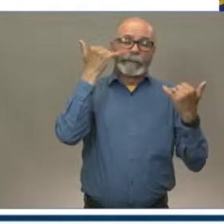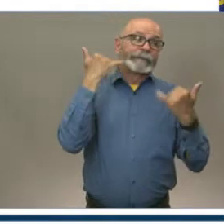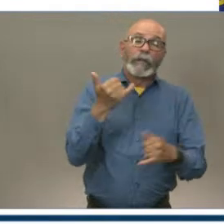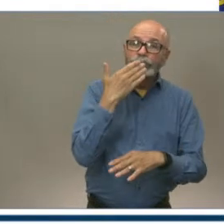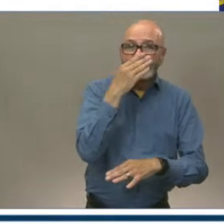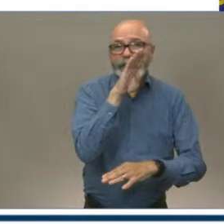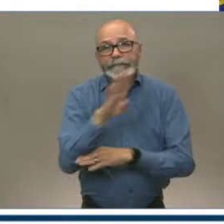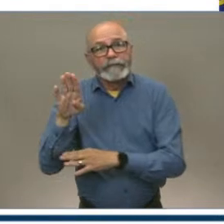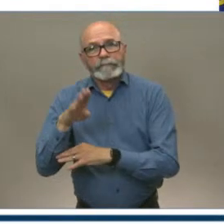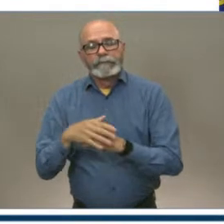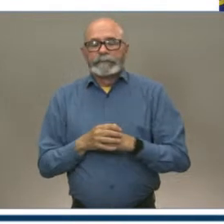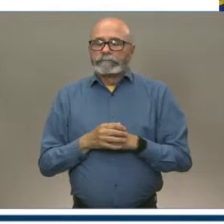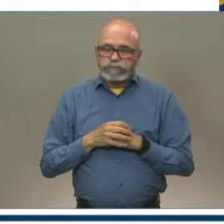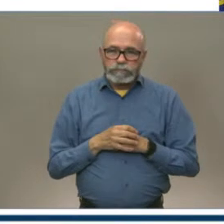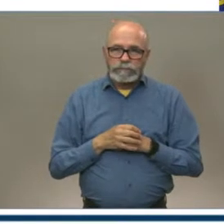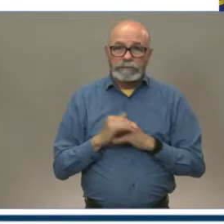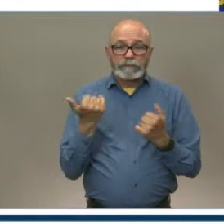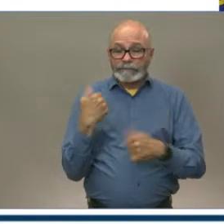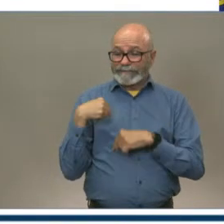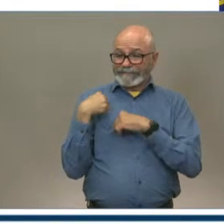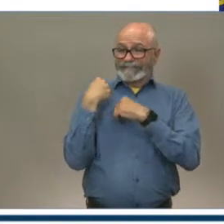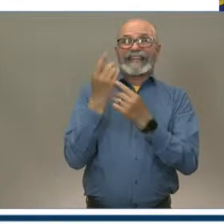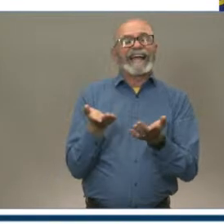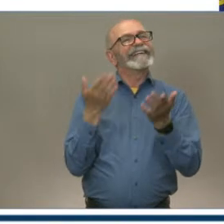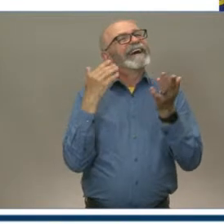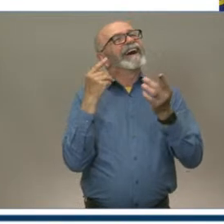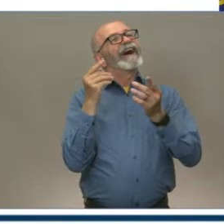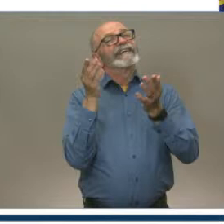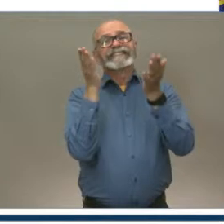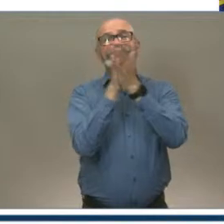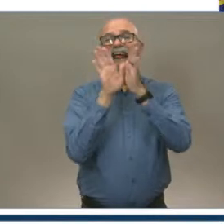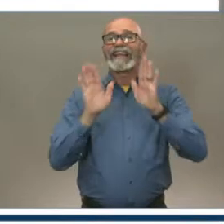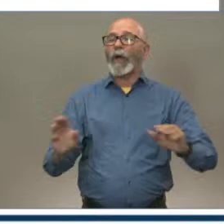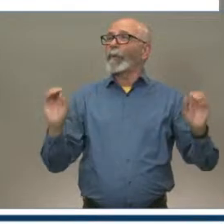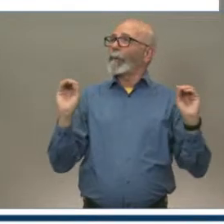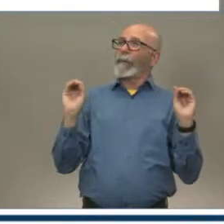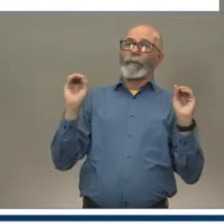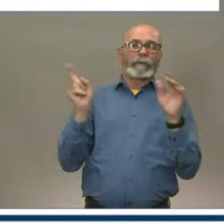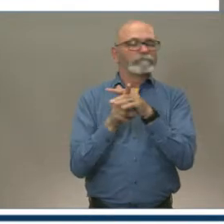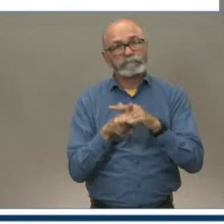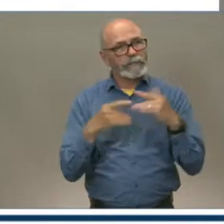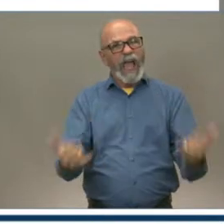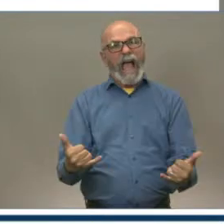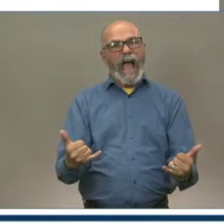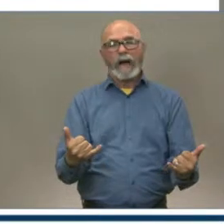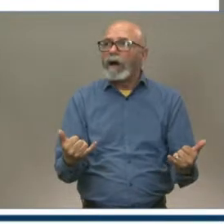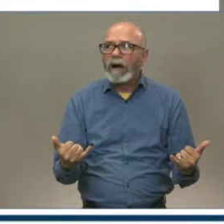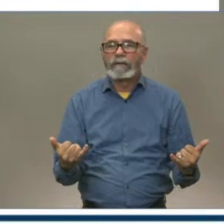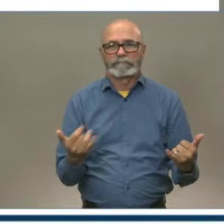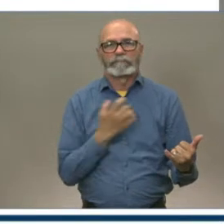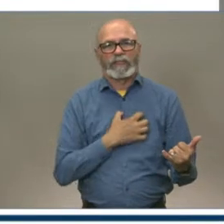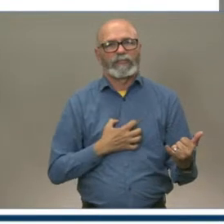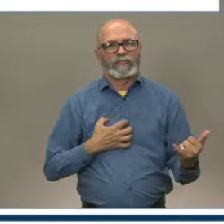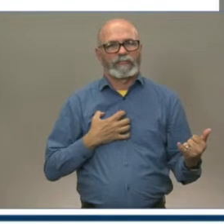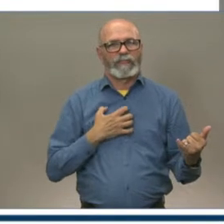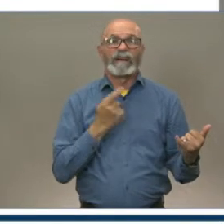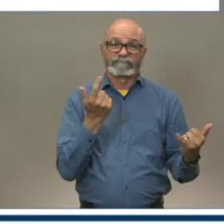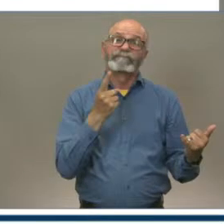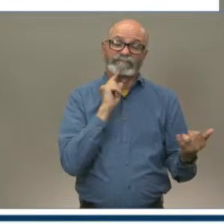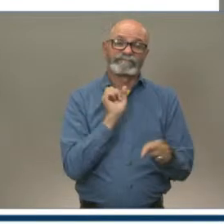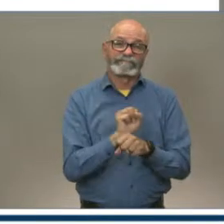Sunday. But with a record daily case number, we need all Nova Scotians to know how serious our situation